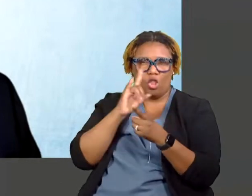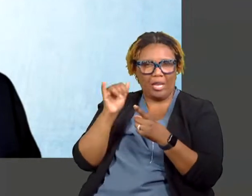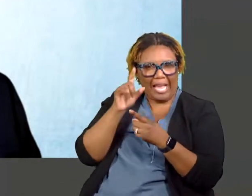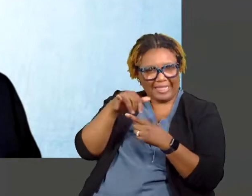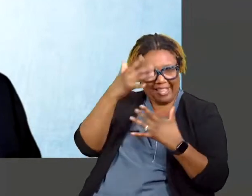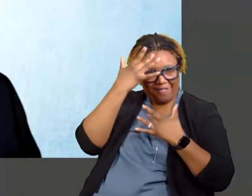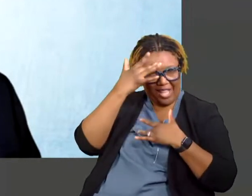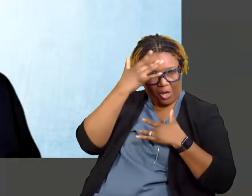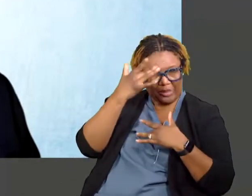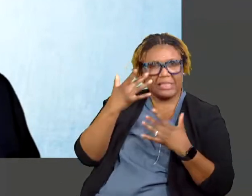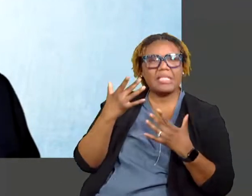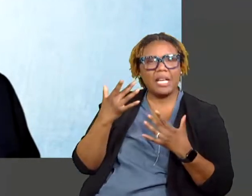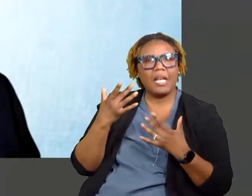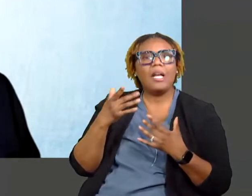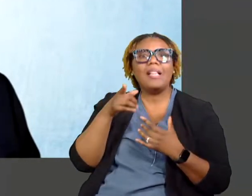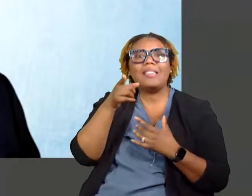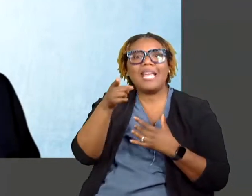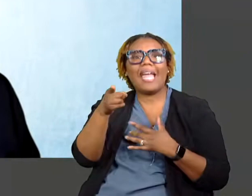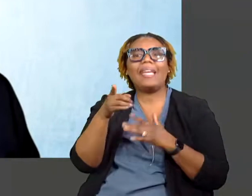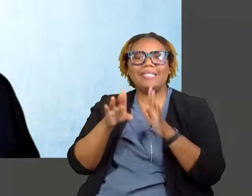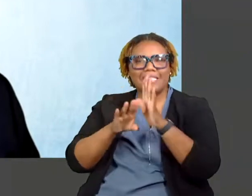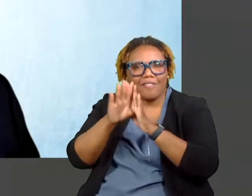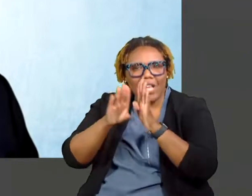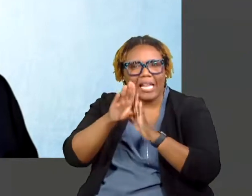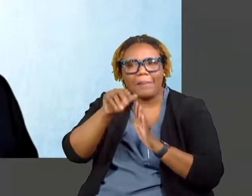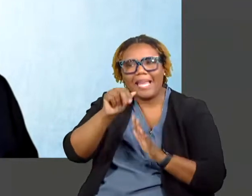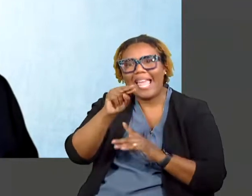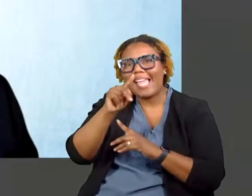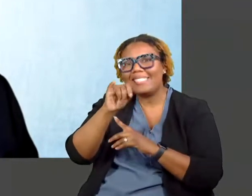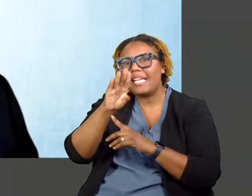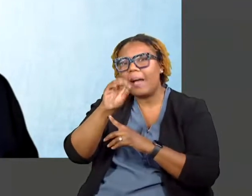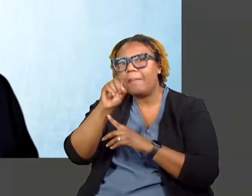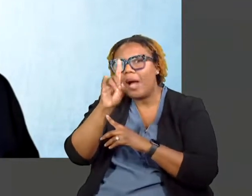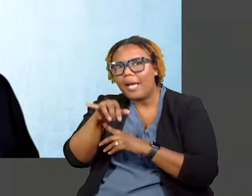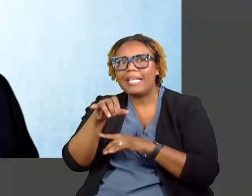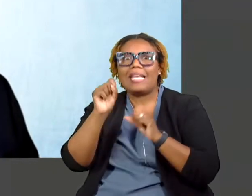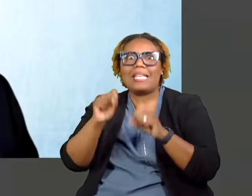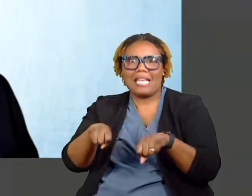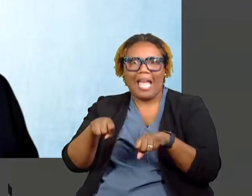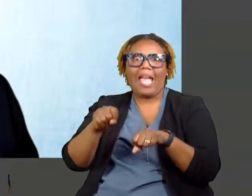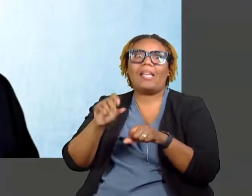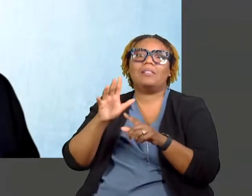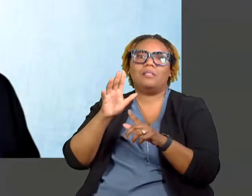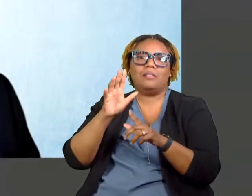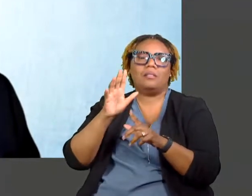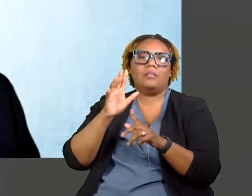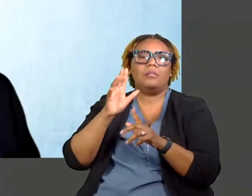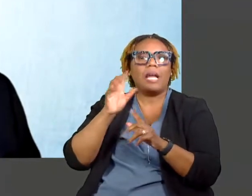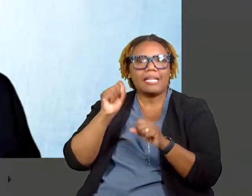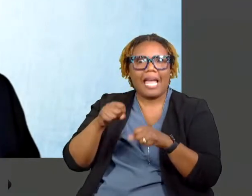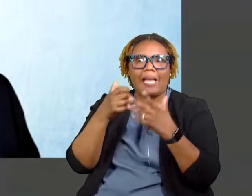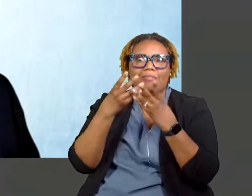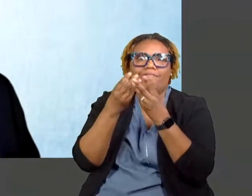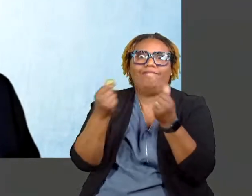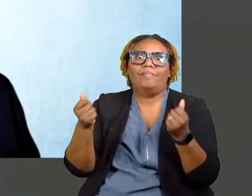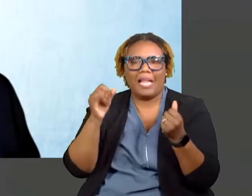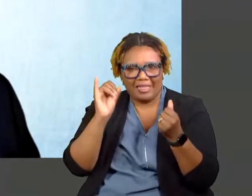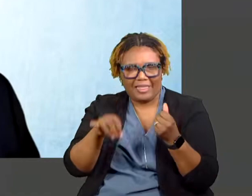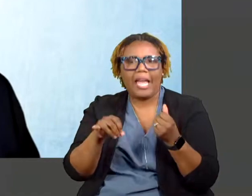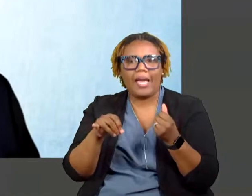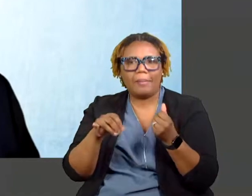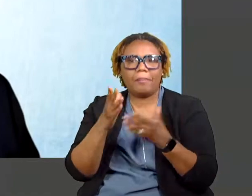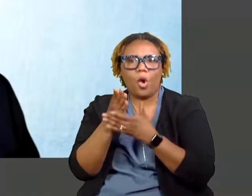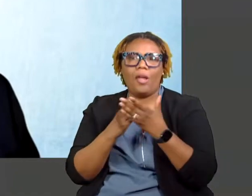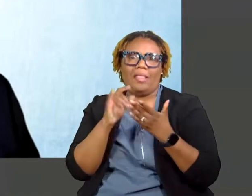is vaccinated, they develop antibodies that can attack that structure if they see it again in the future. This is what's called the antigen part